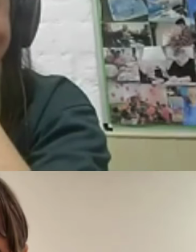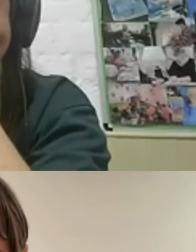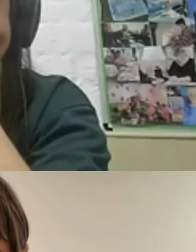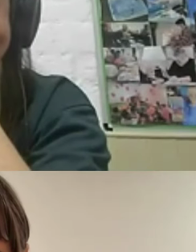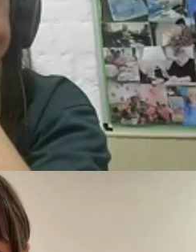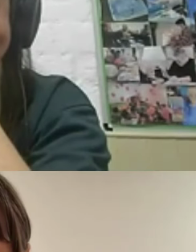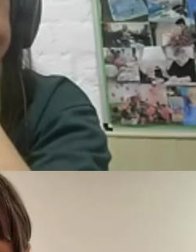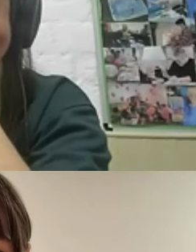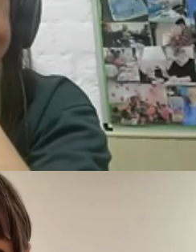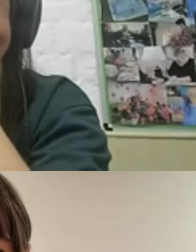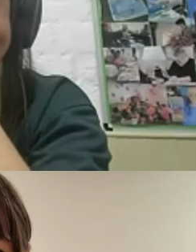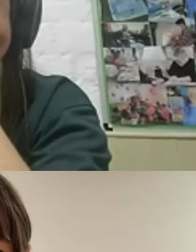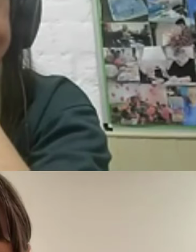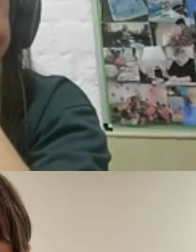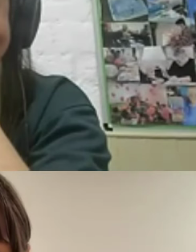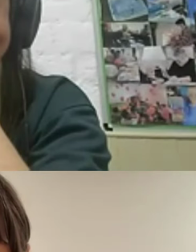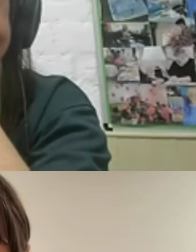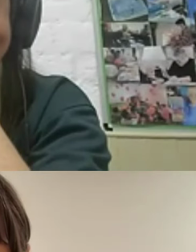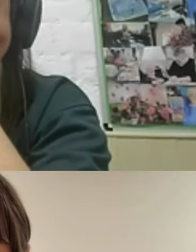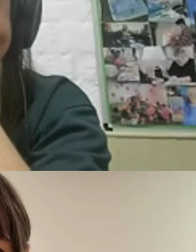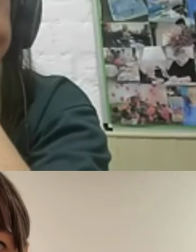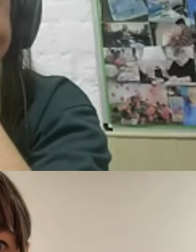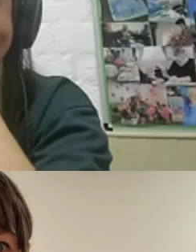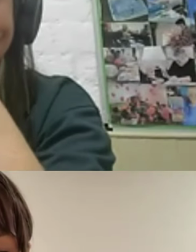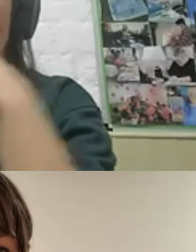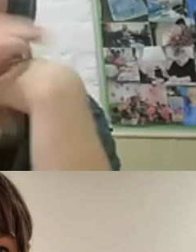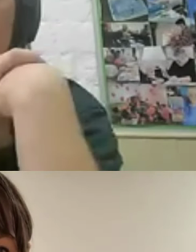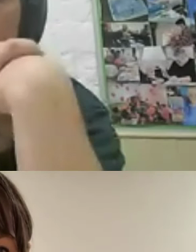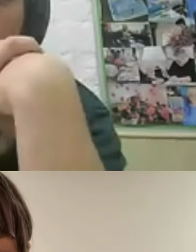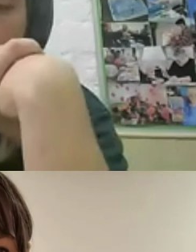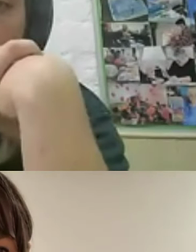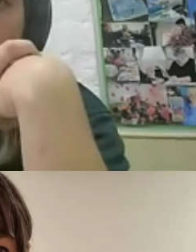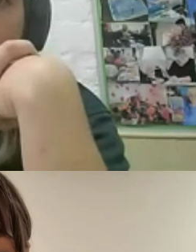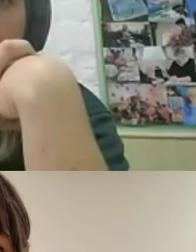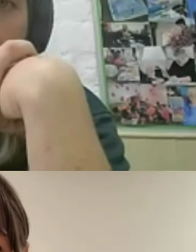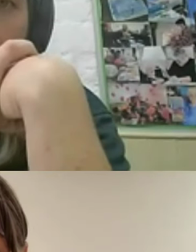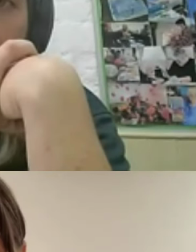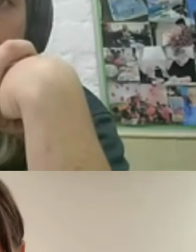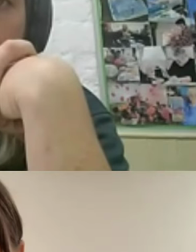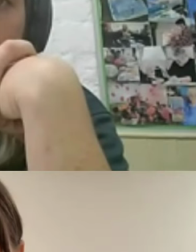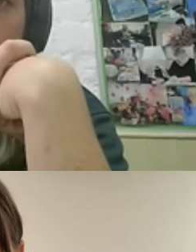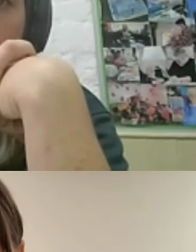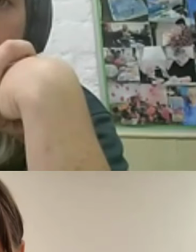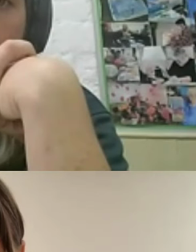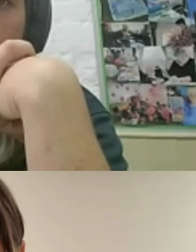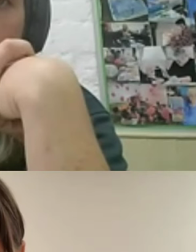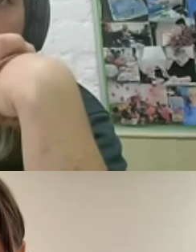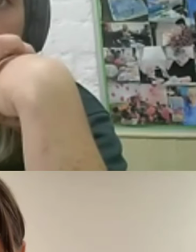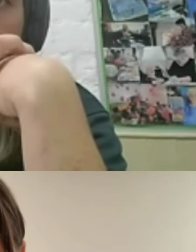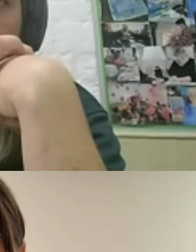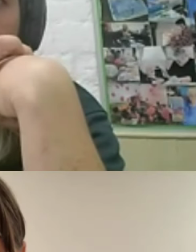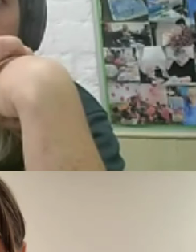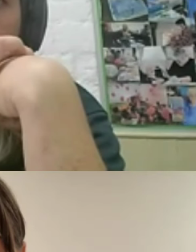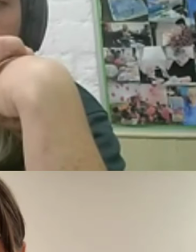Relaunch. Continue. Sorry, I think I may have pressed a button there. It should just relaunch as it was before.